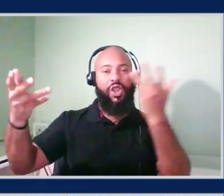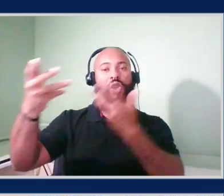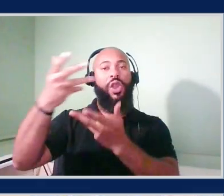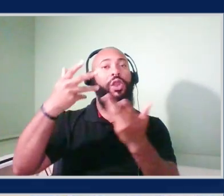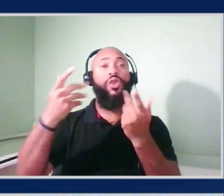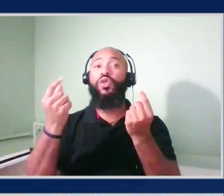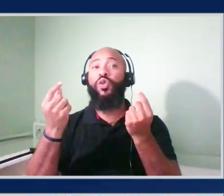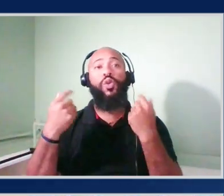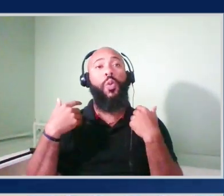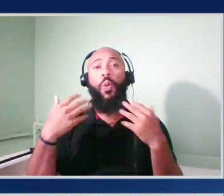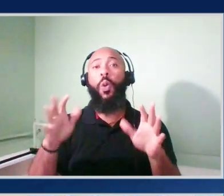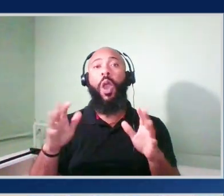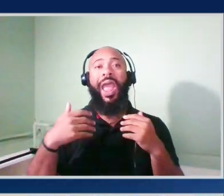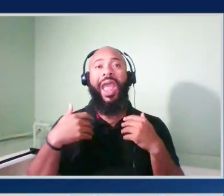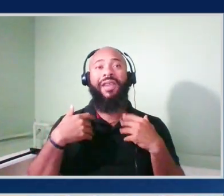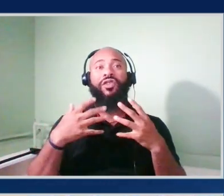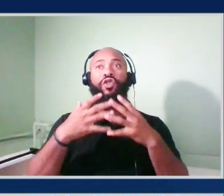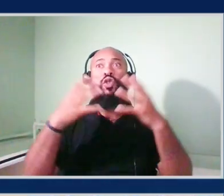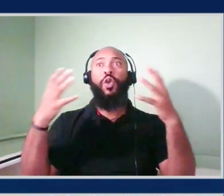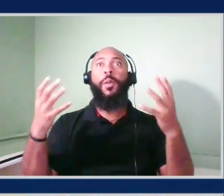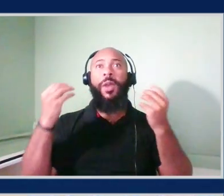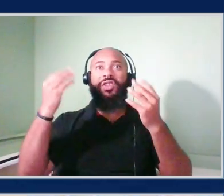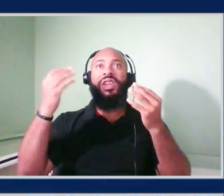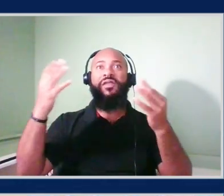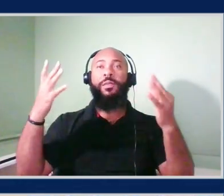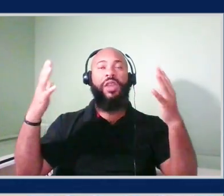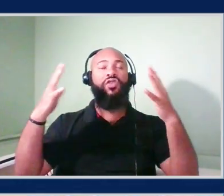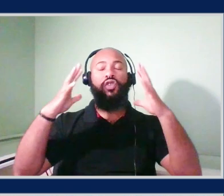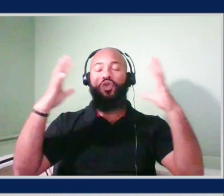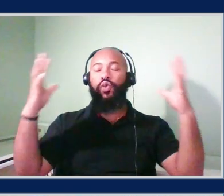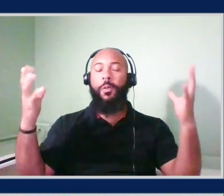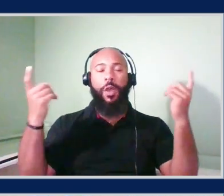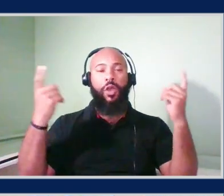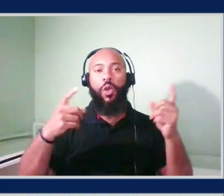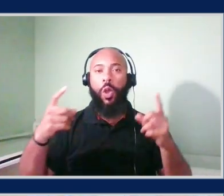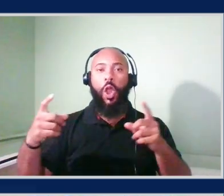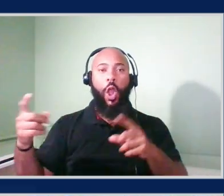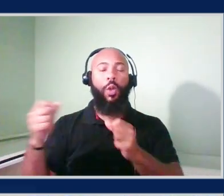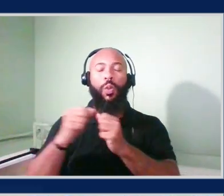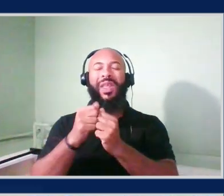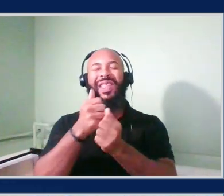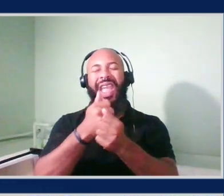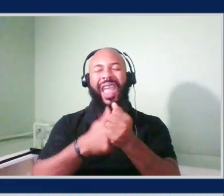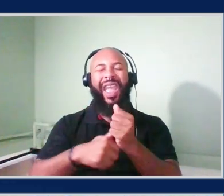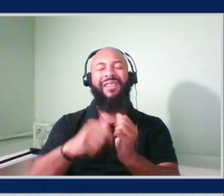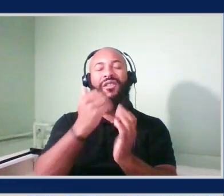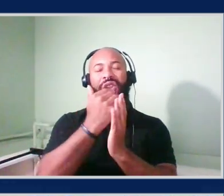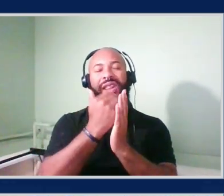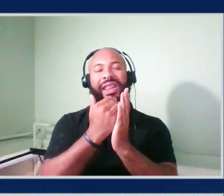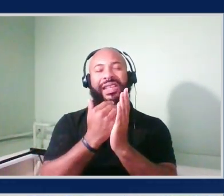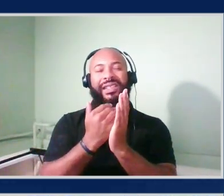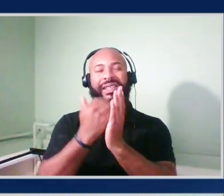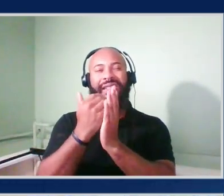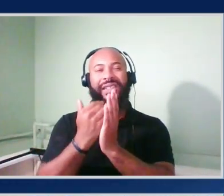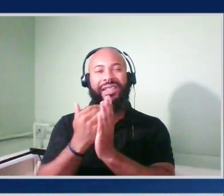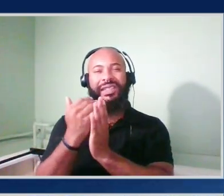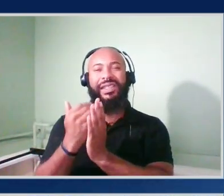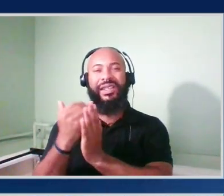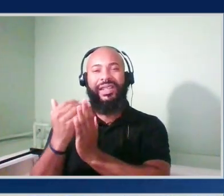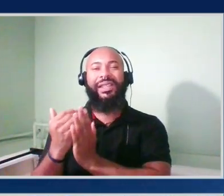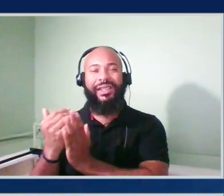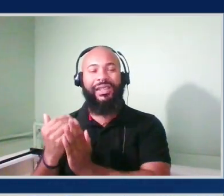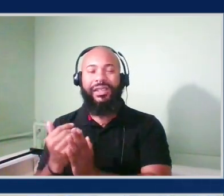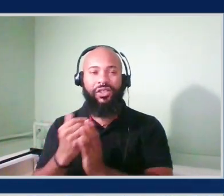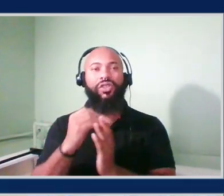get too noisy and bog down your environments with every single list out there. So you should be very choosy